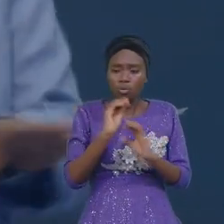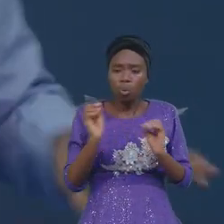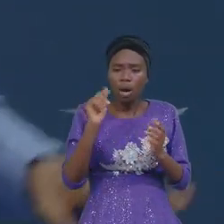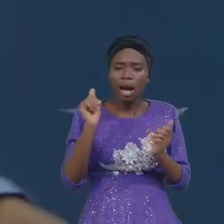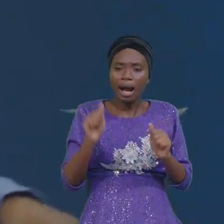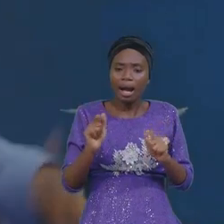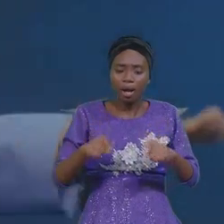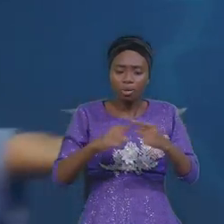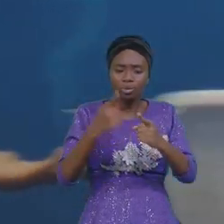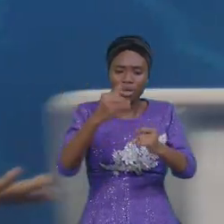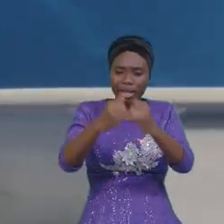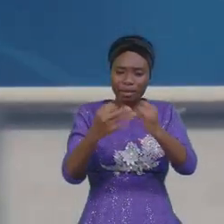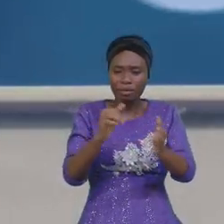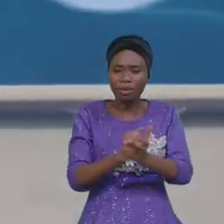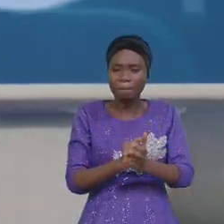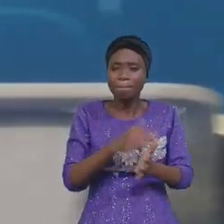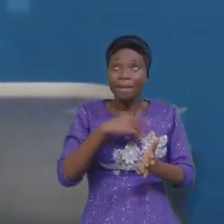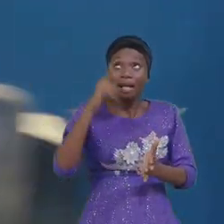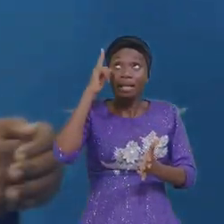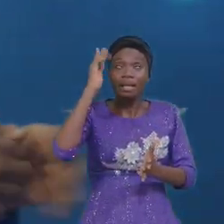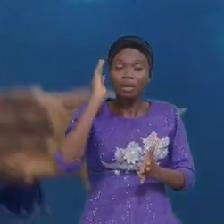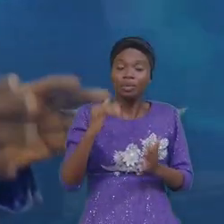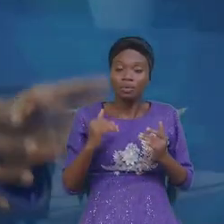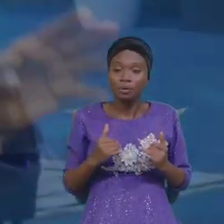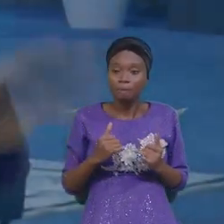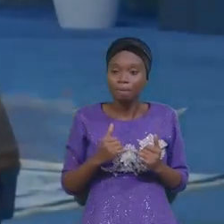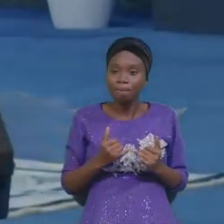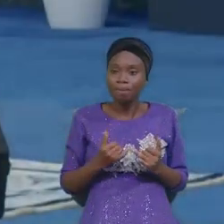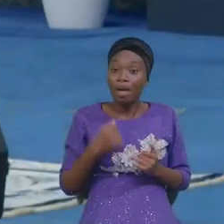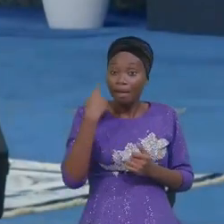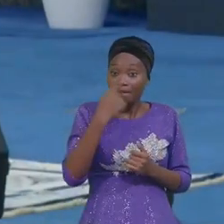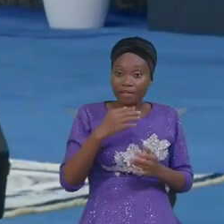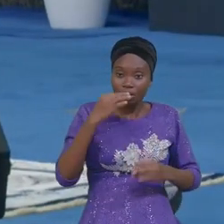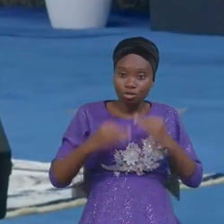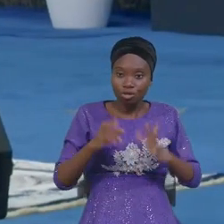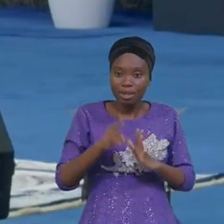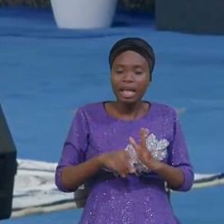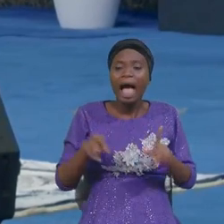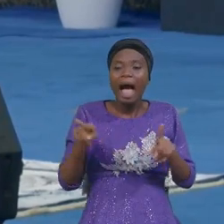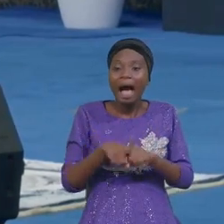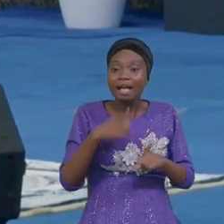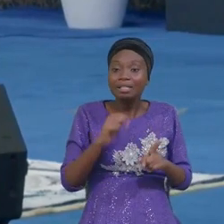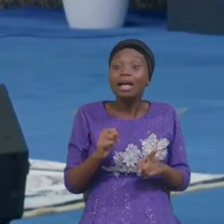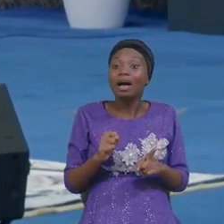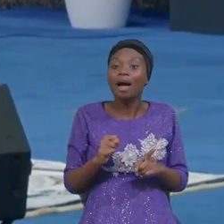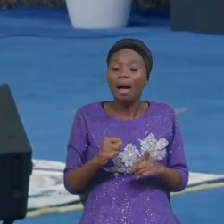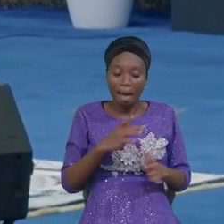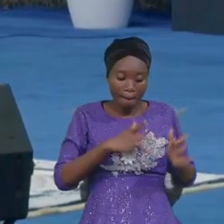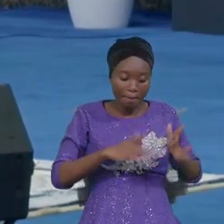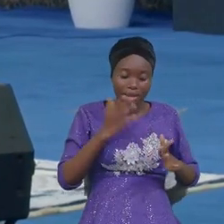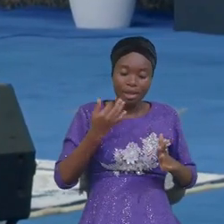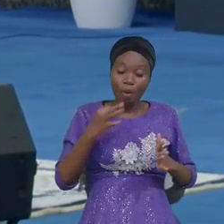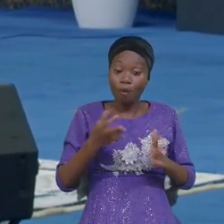and he will now eventually face judgment. While the mercy of God is extended to you